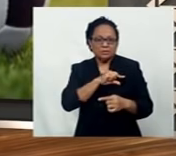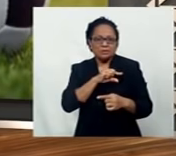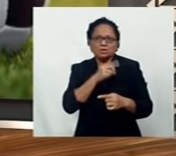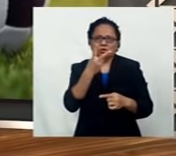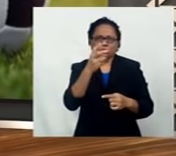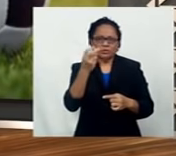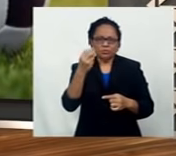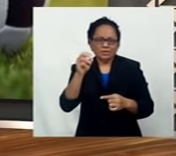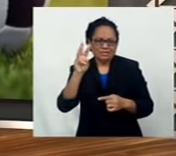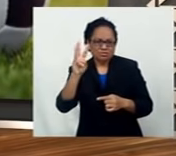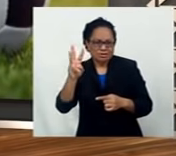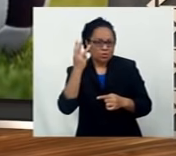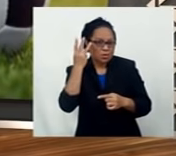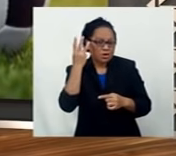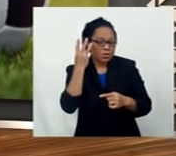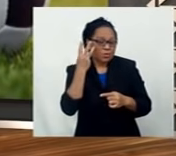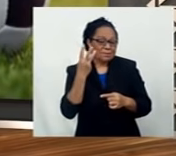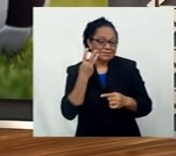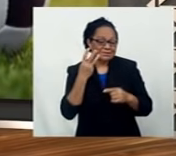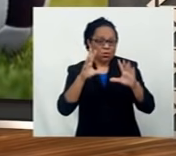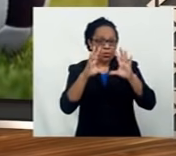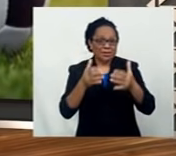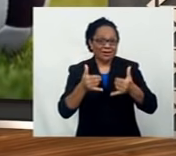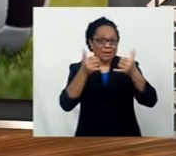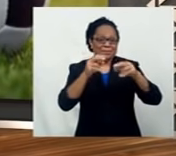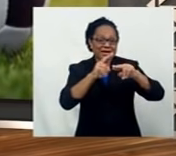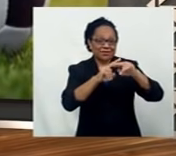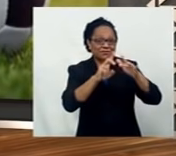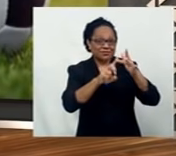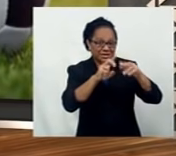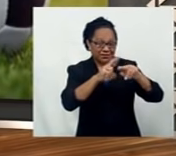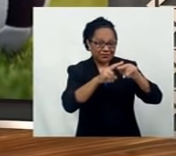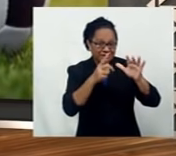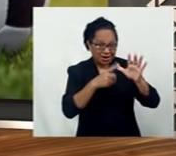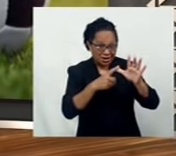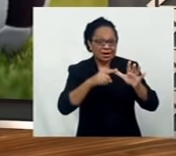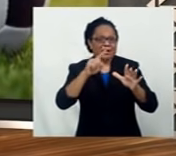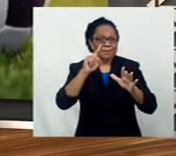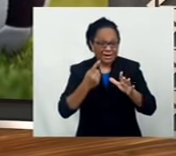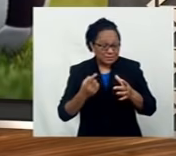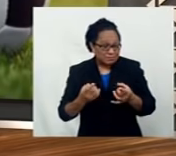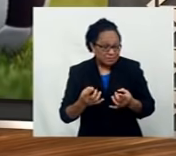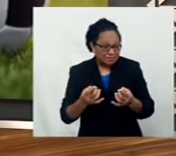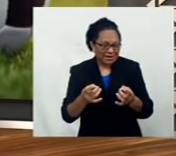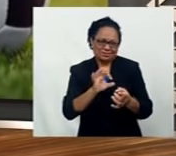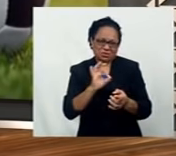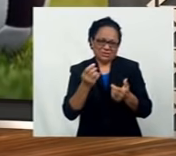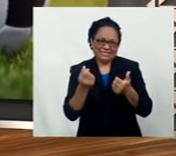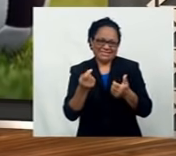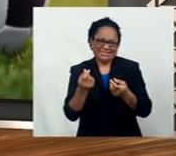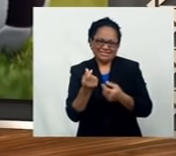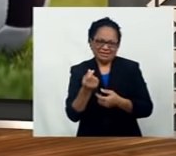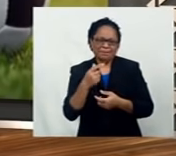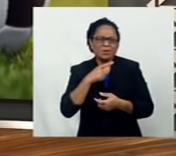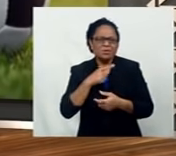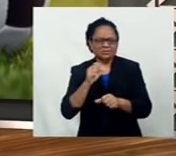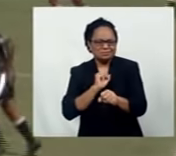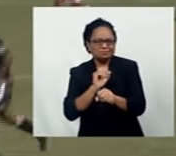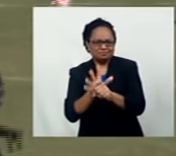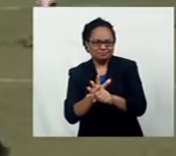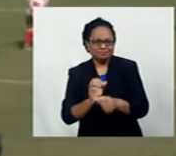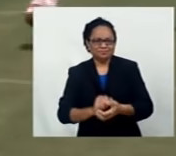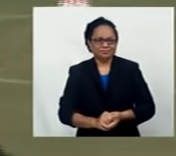Women's World Cup, but the journey to getting there hasn't been made any easier with the ongoing global pandemic. Tali Materukula